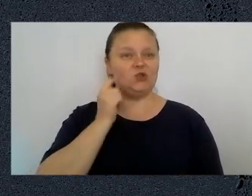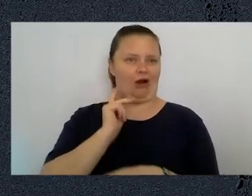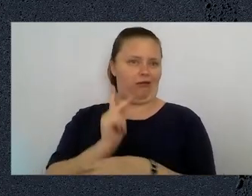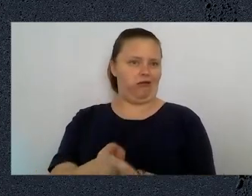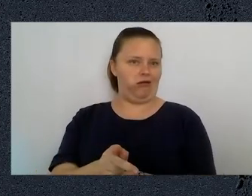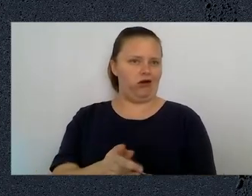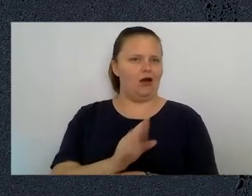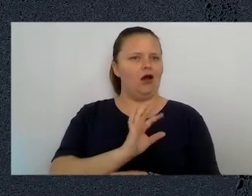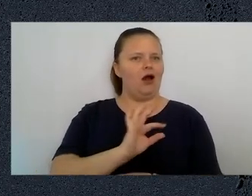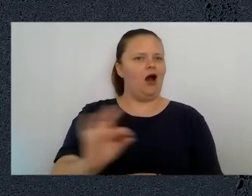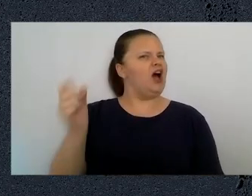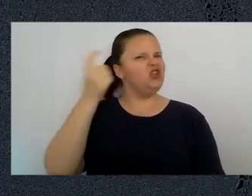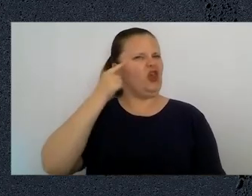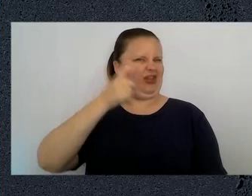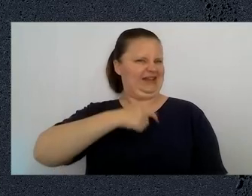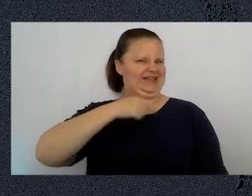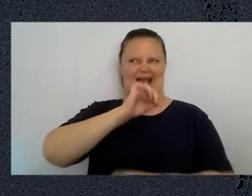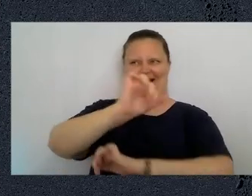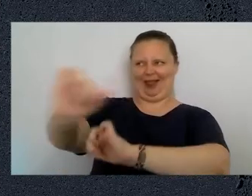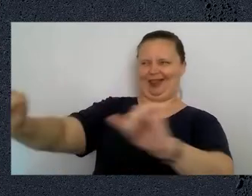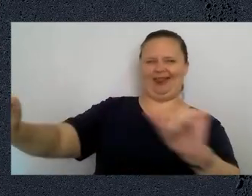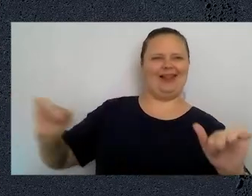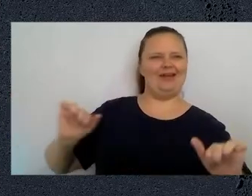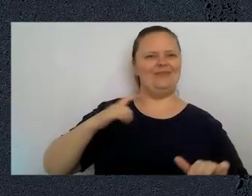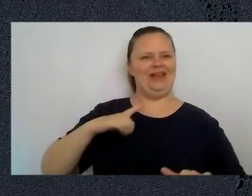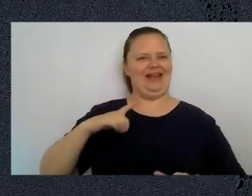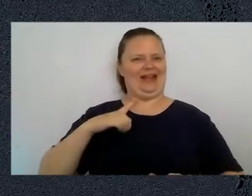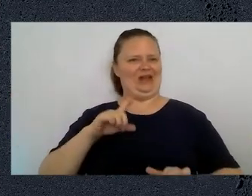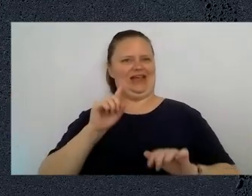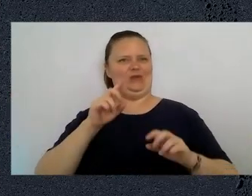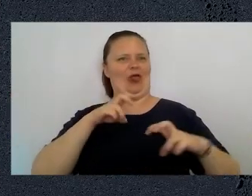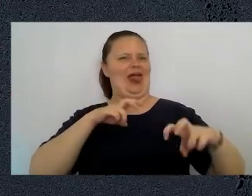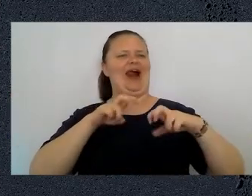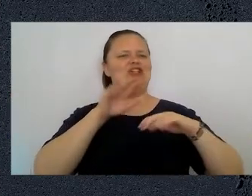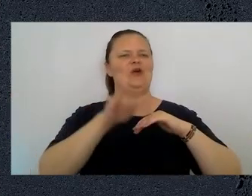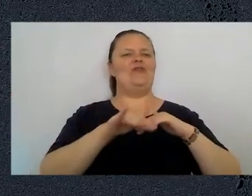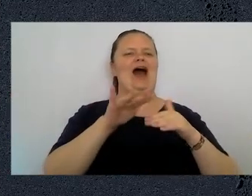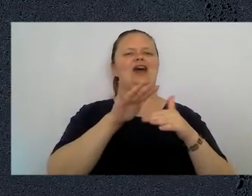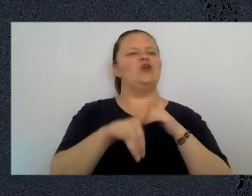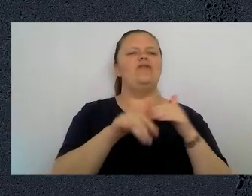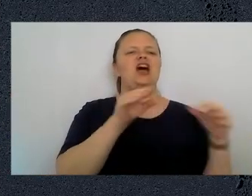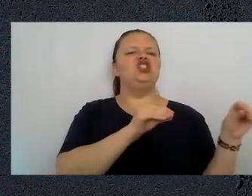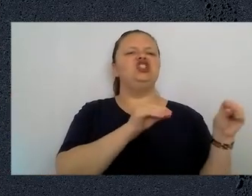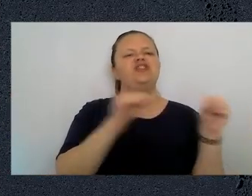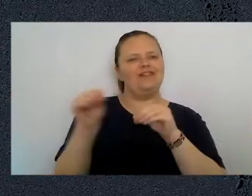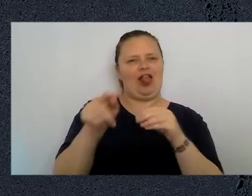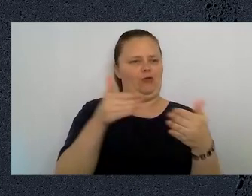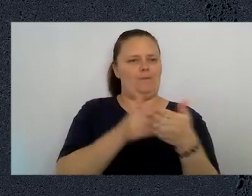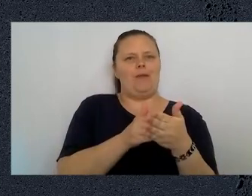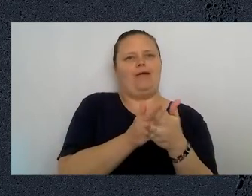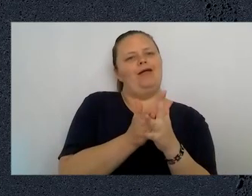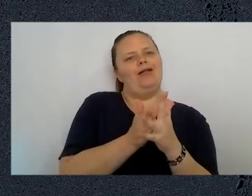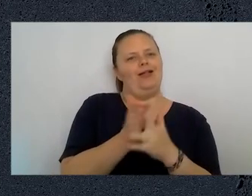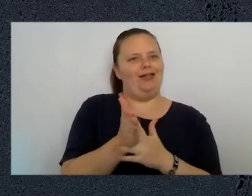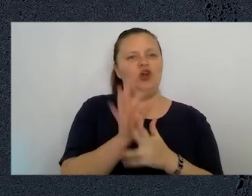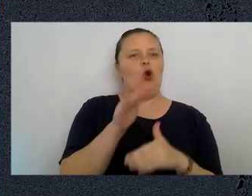we do scare them, because the beauty is that's what the action's about. It's about shifting those barriers. And it's not about fixing